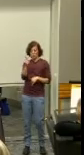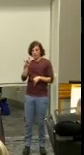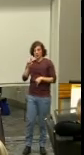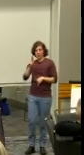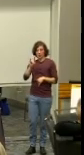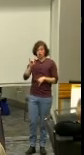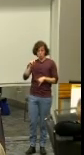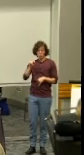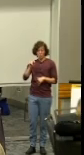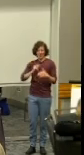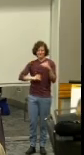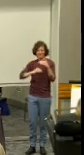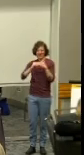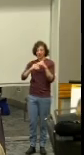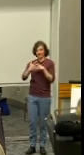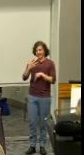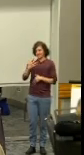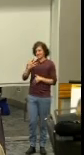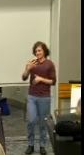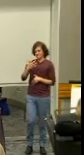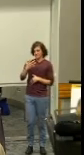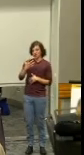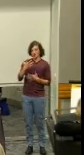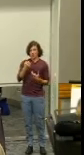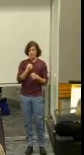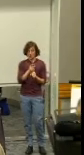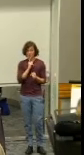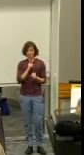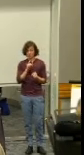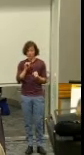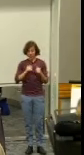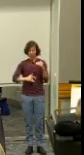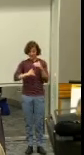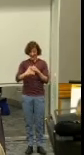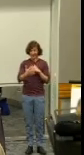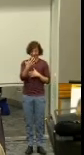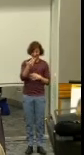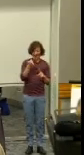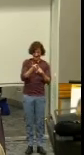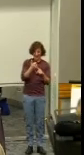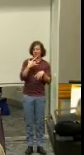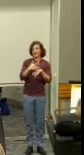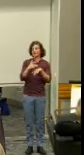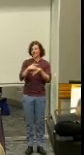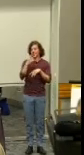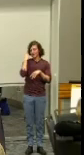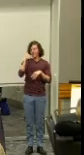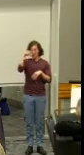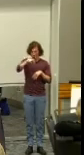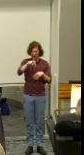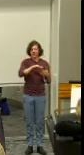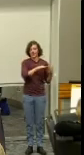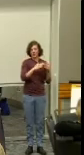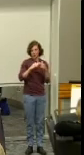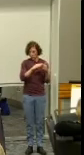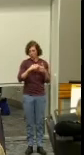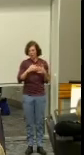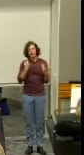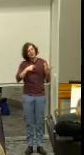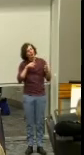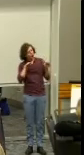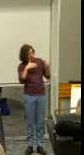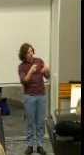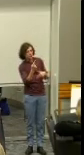we want to make sure that the maximum is available for that community. And I think and also like we sort of focused on the